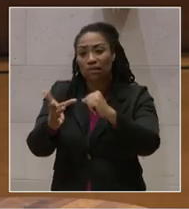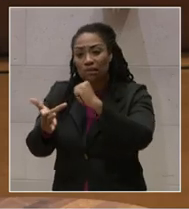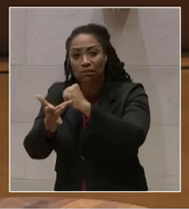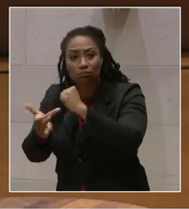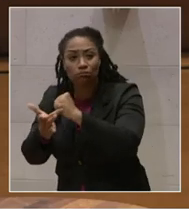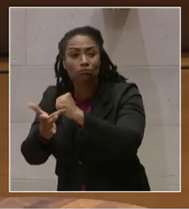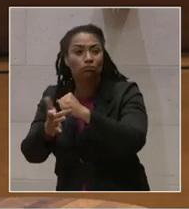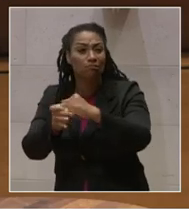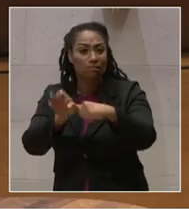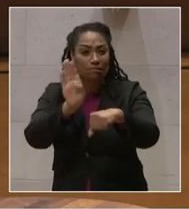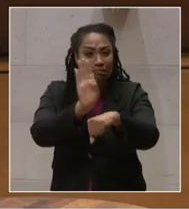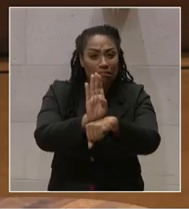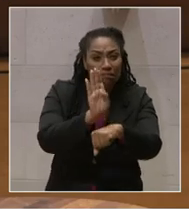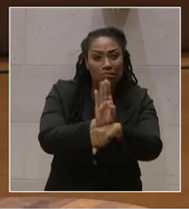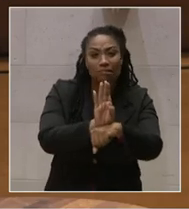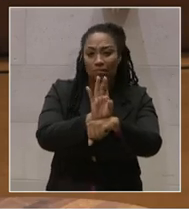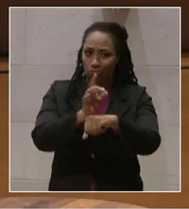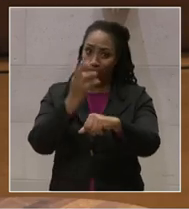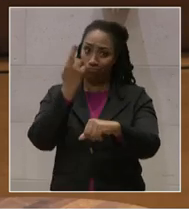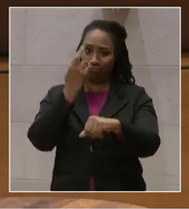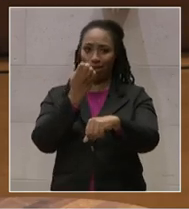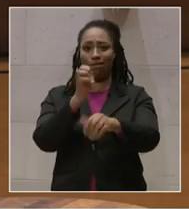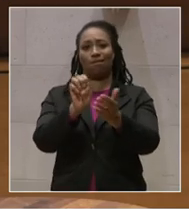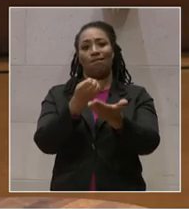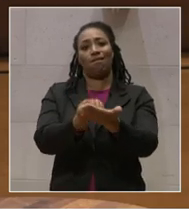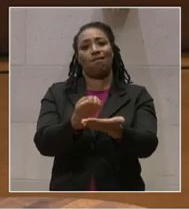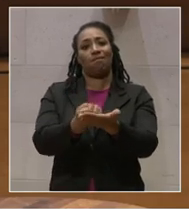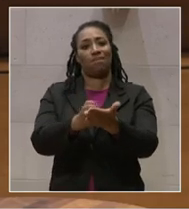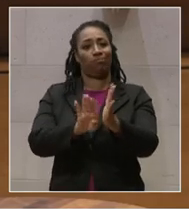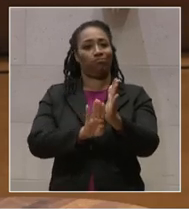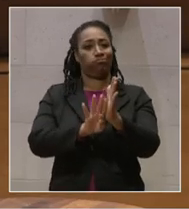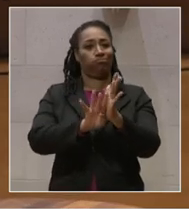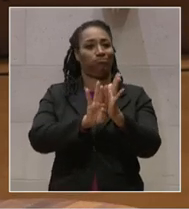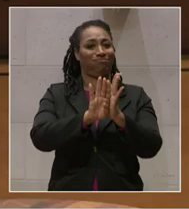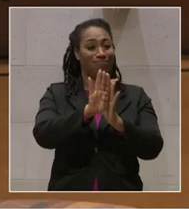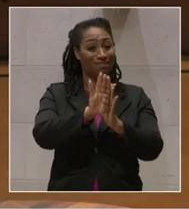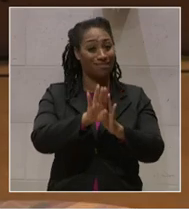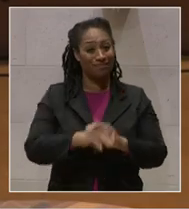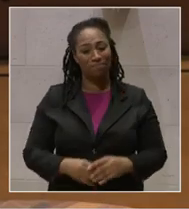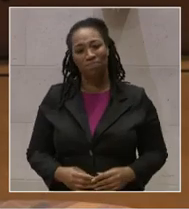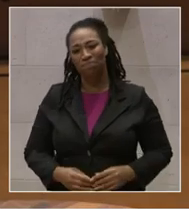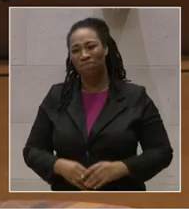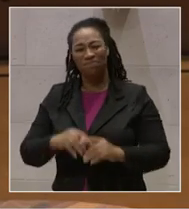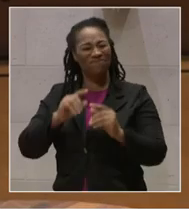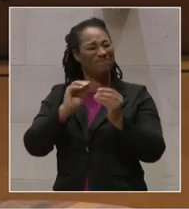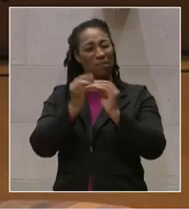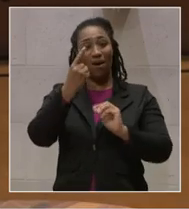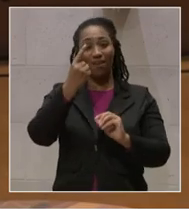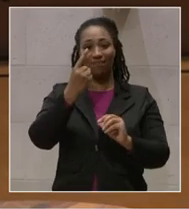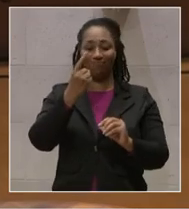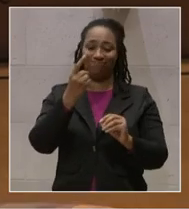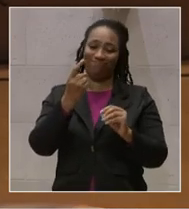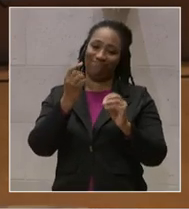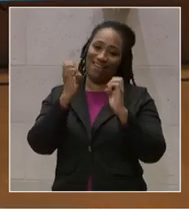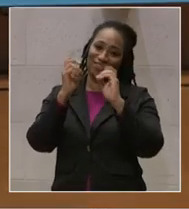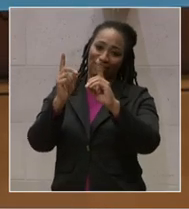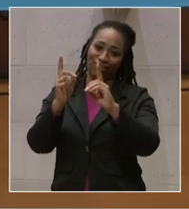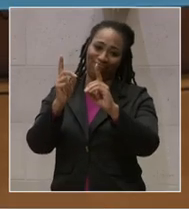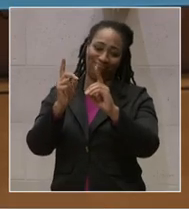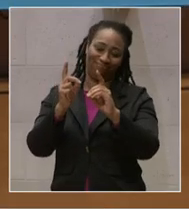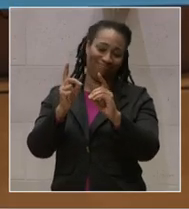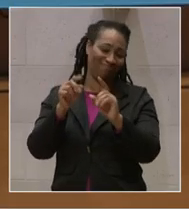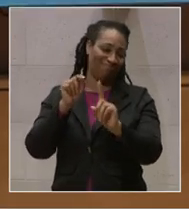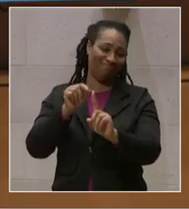diversify our economy. We also are one of the most educated cities in the country. So all positive in terms